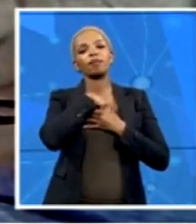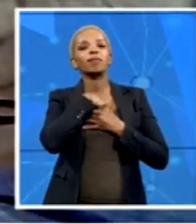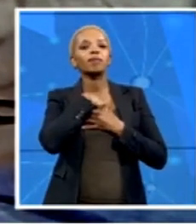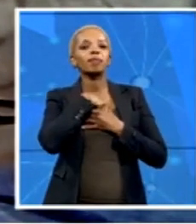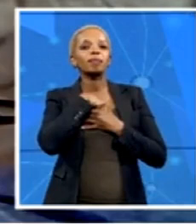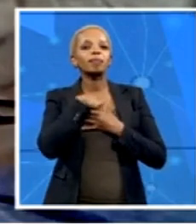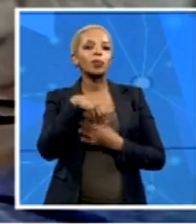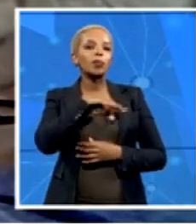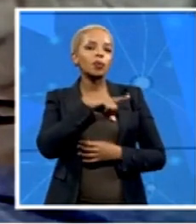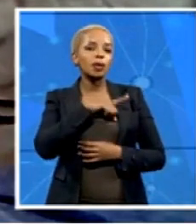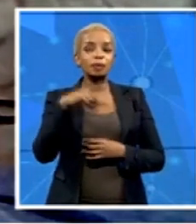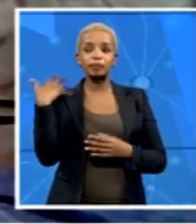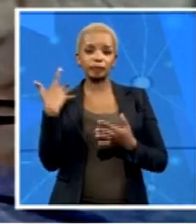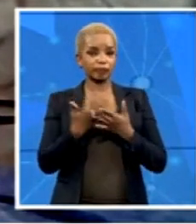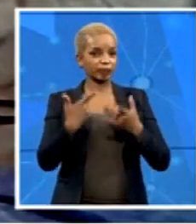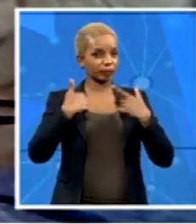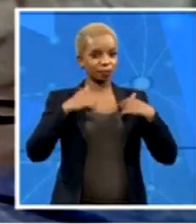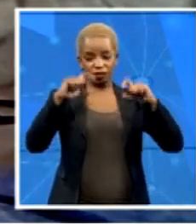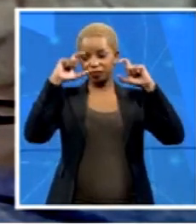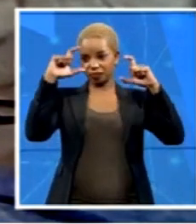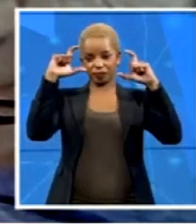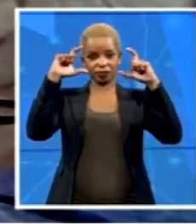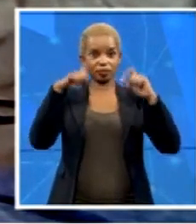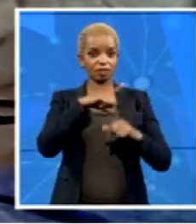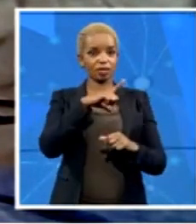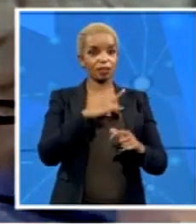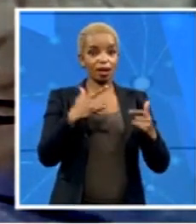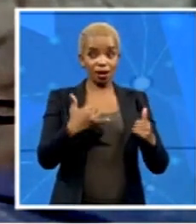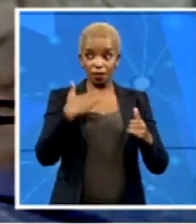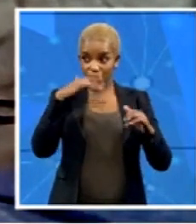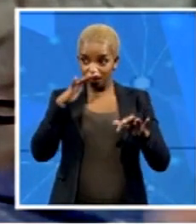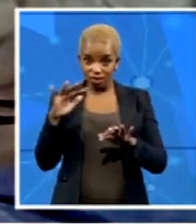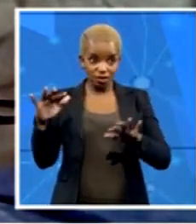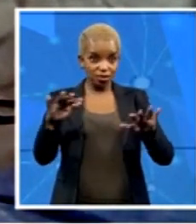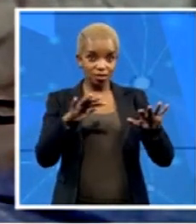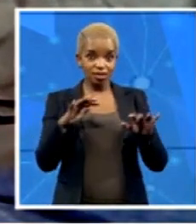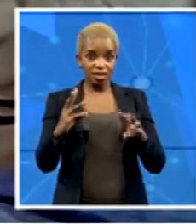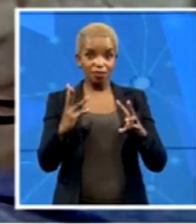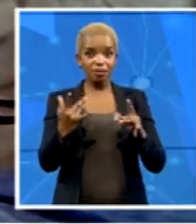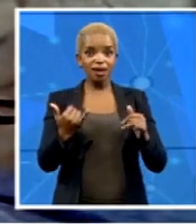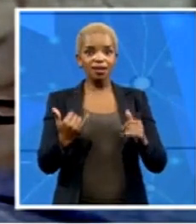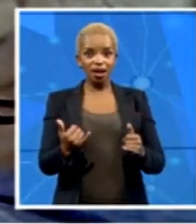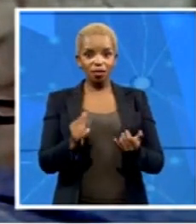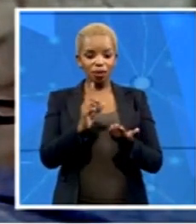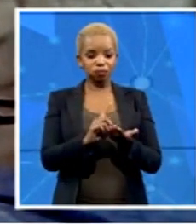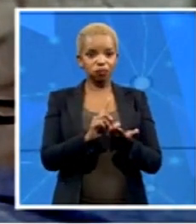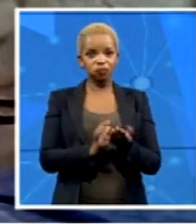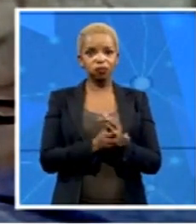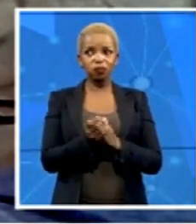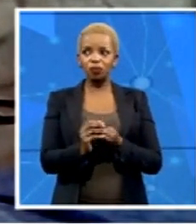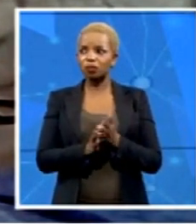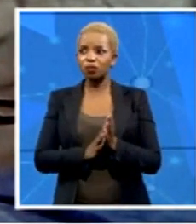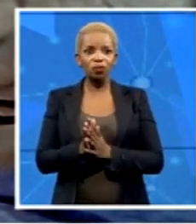seeing everyone freak out now, it's always like, why have you not been taking care of yourselves before